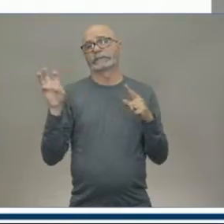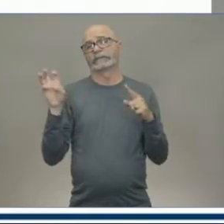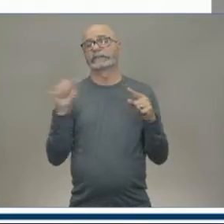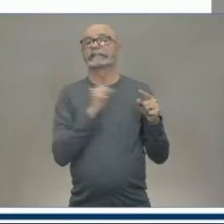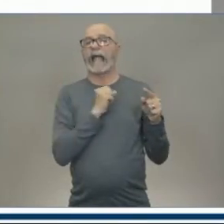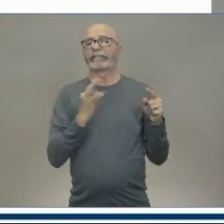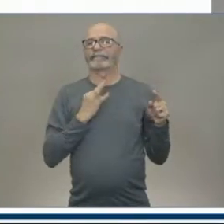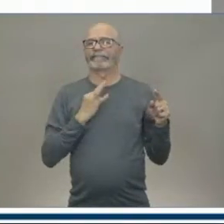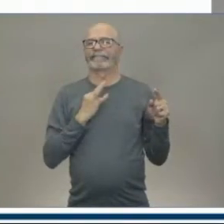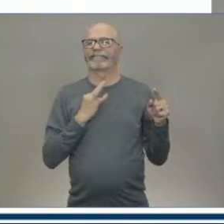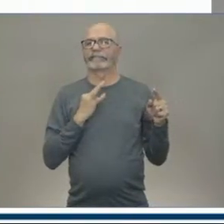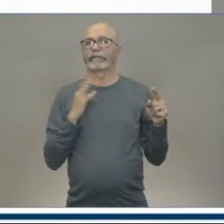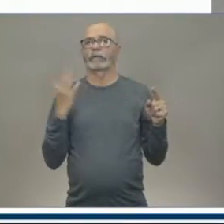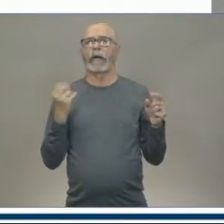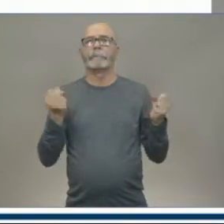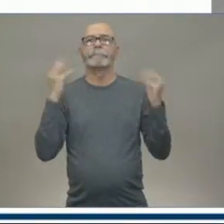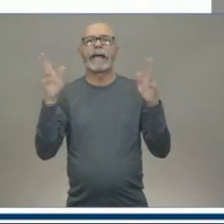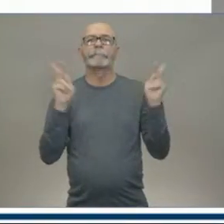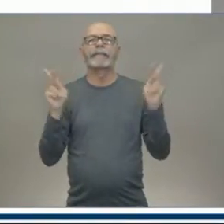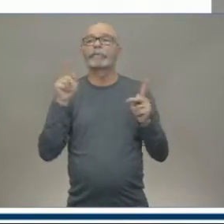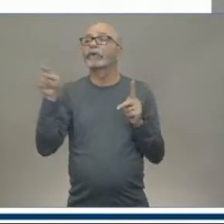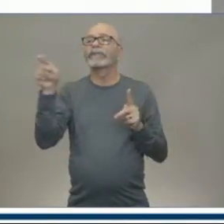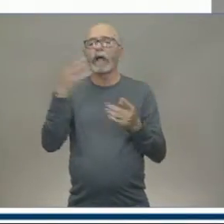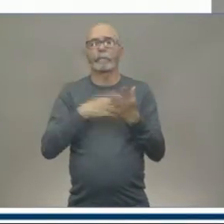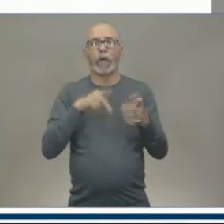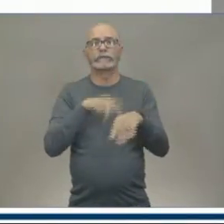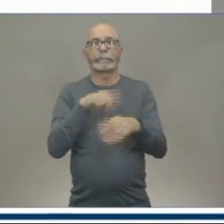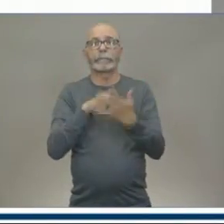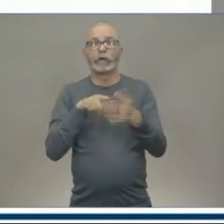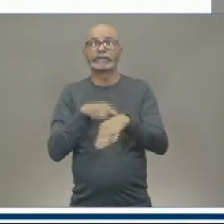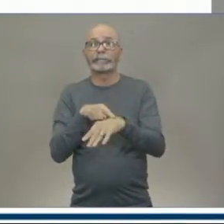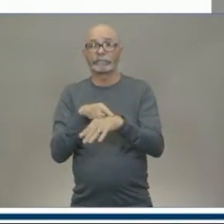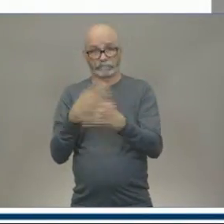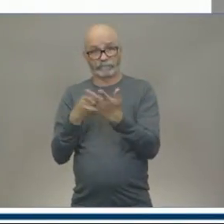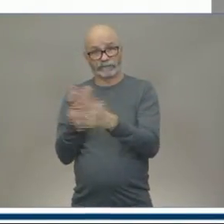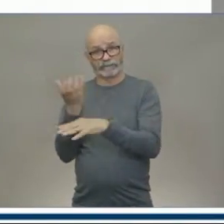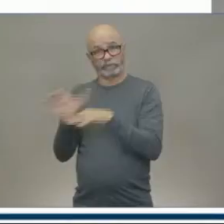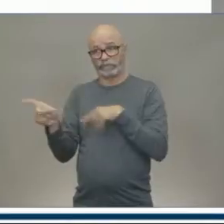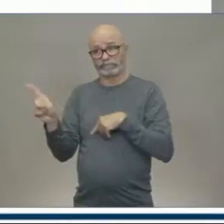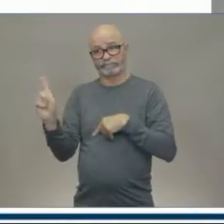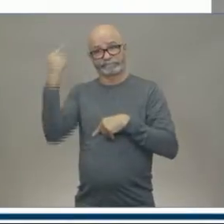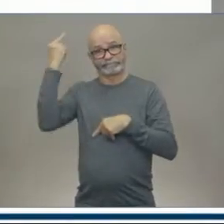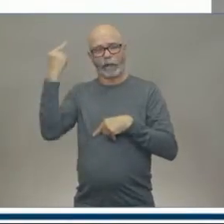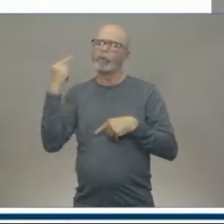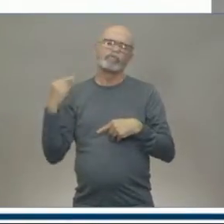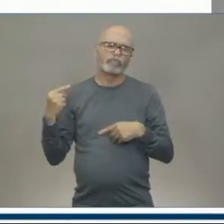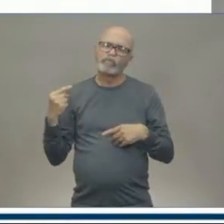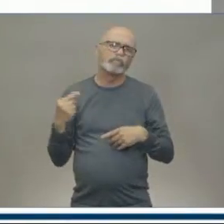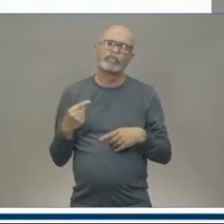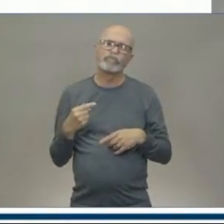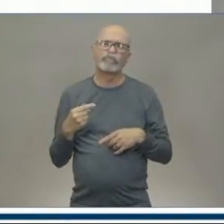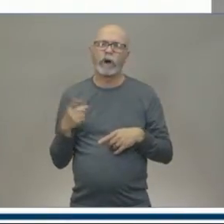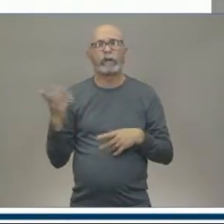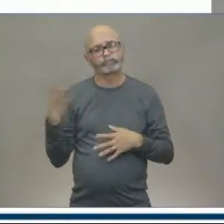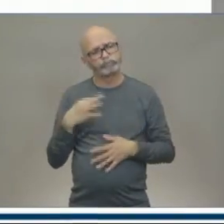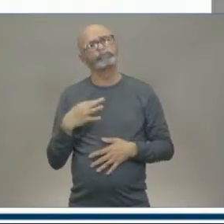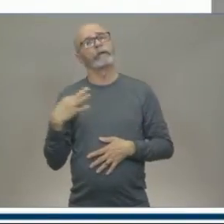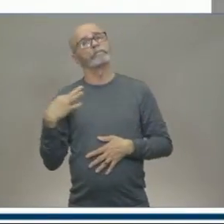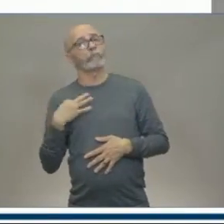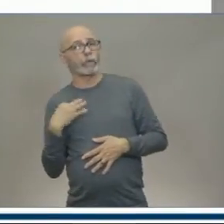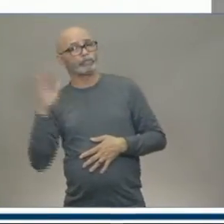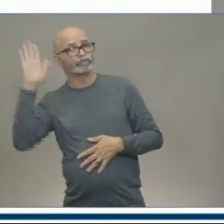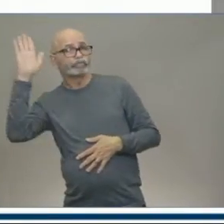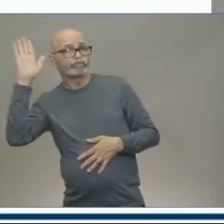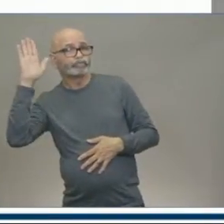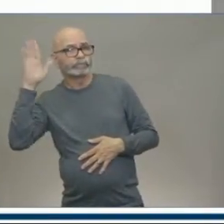part-time, et cetera. It's voluntary. We're not going to force anybody to be tested, but hopefully we'll get a very high uptake